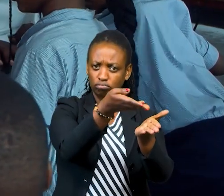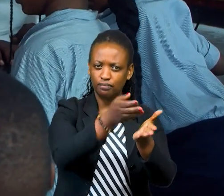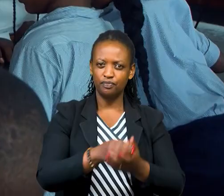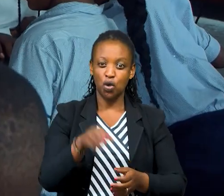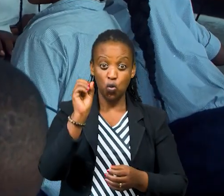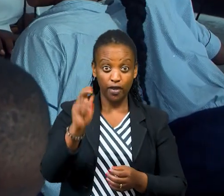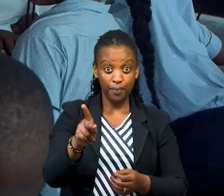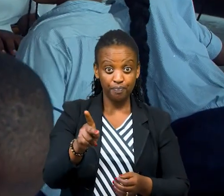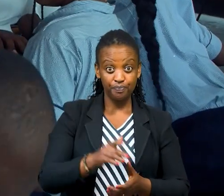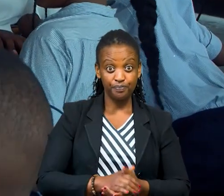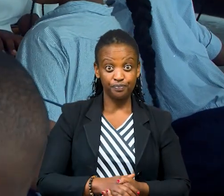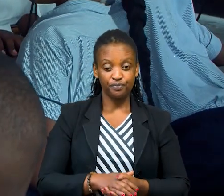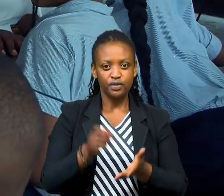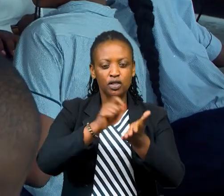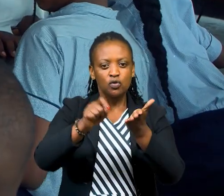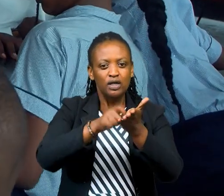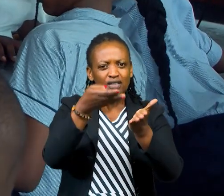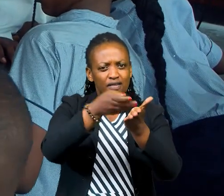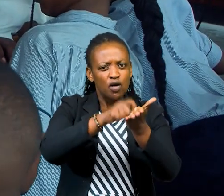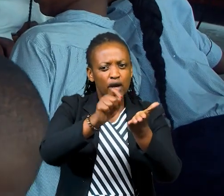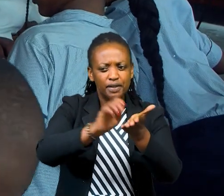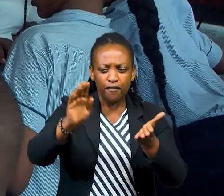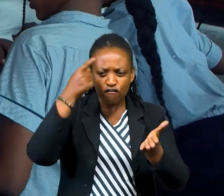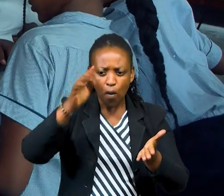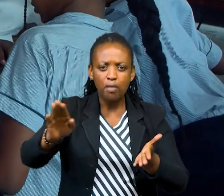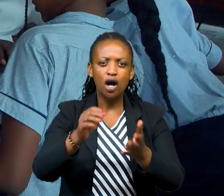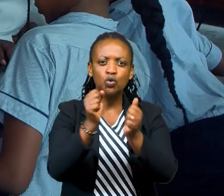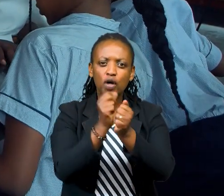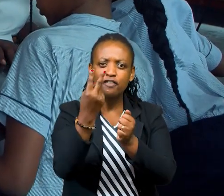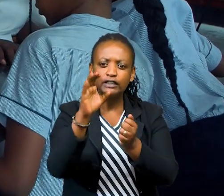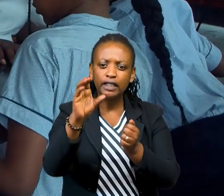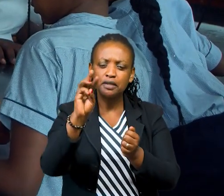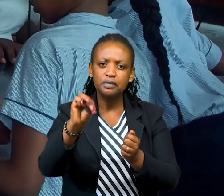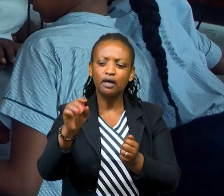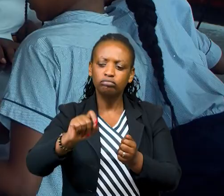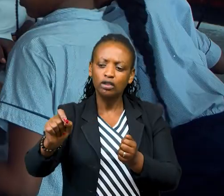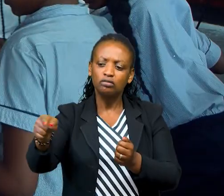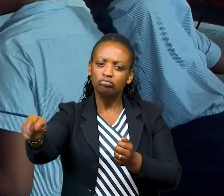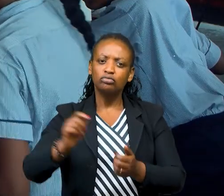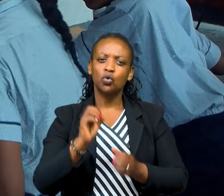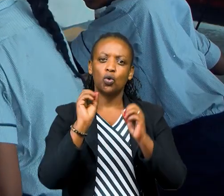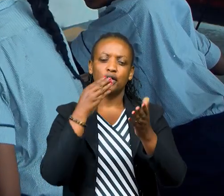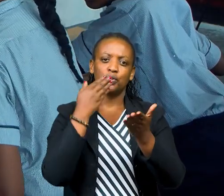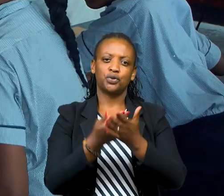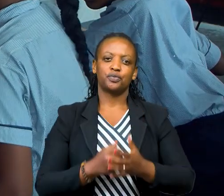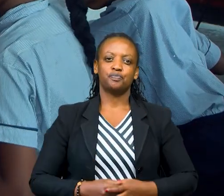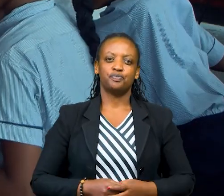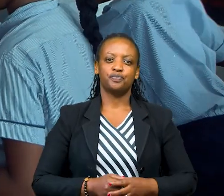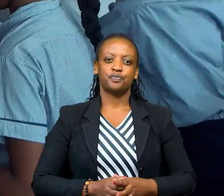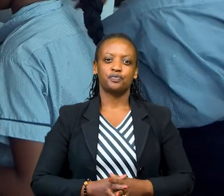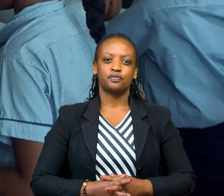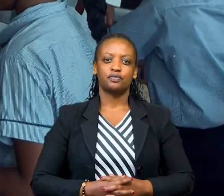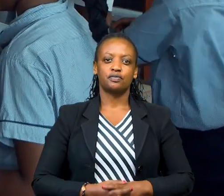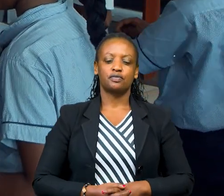Good. You write it there. Okay? Write it there. Write it for her. 12 centimeters. Write it for